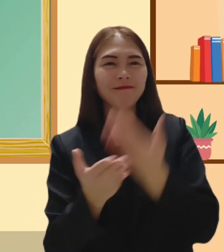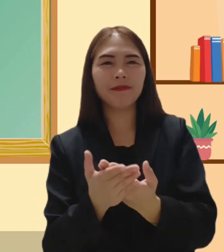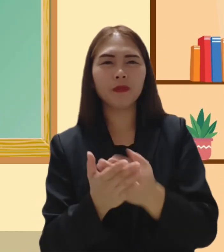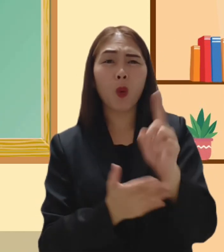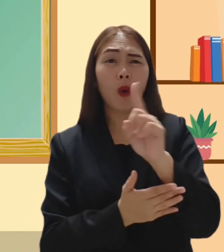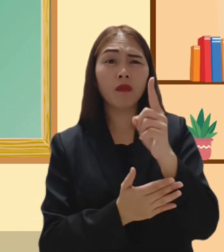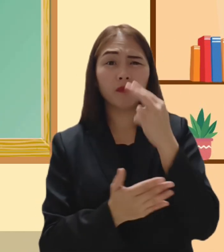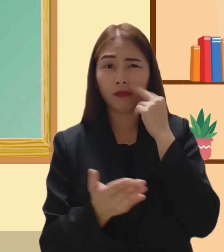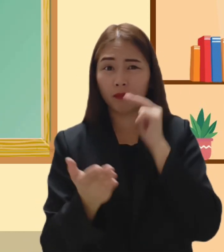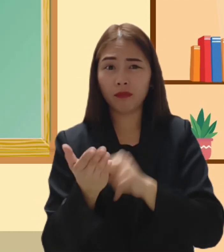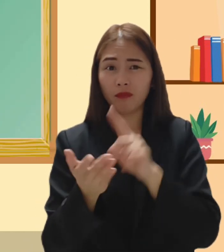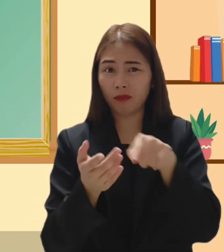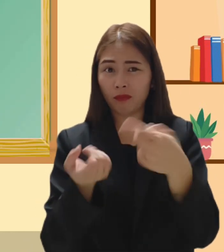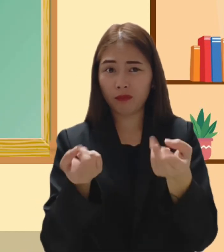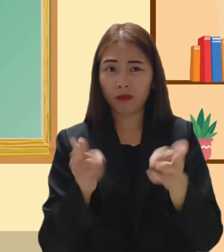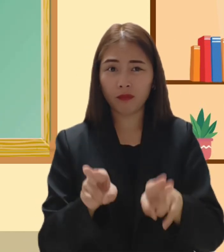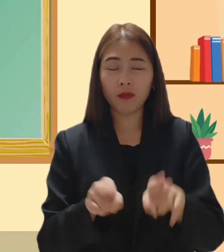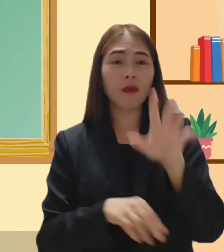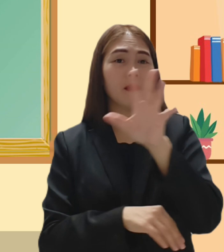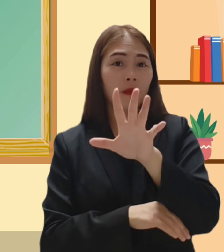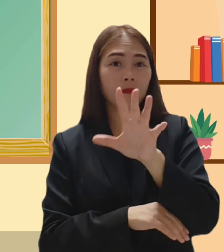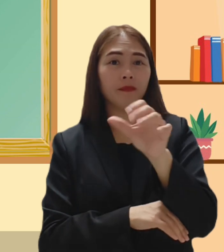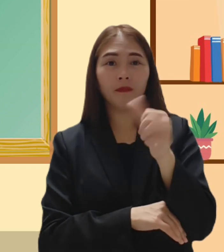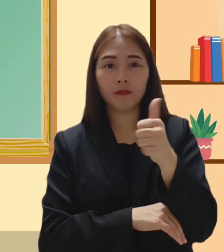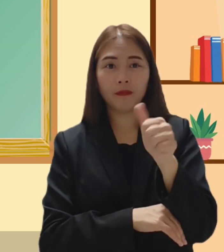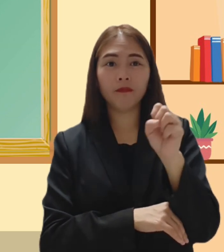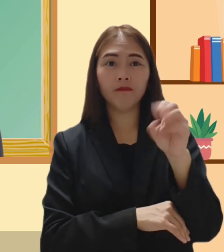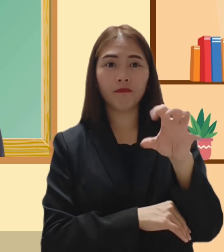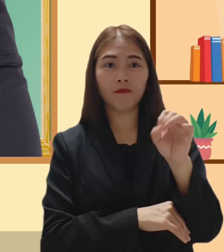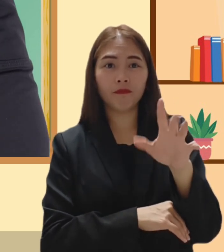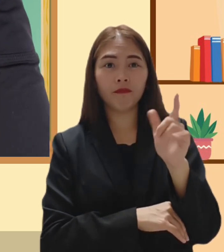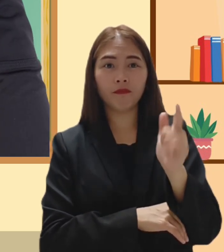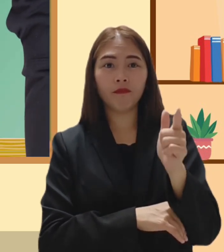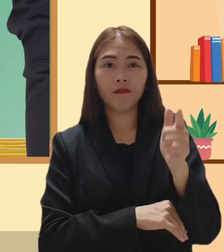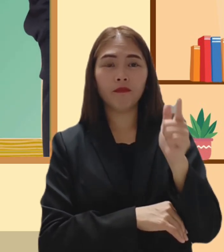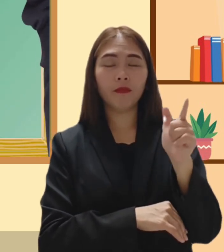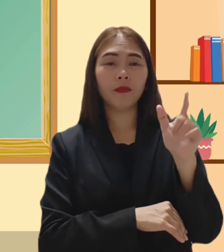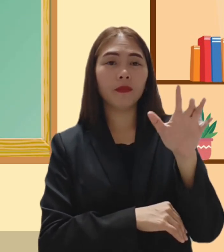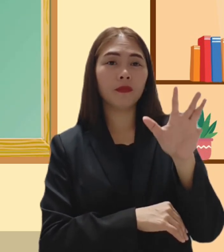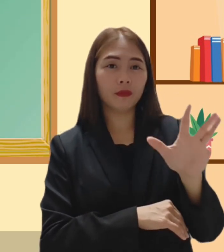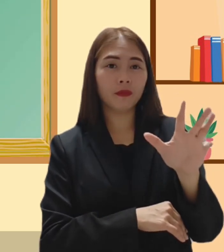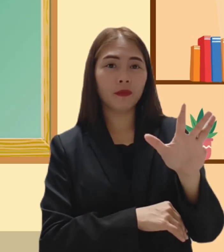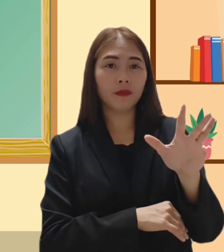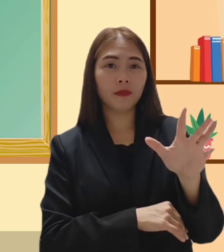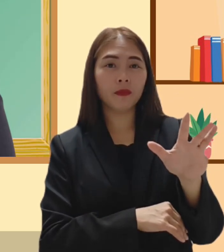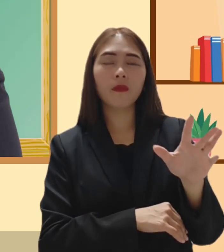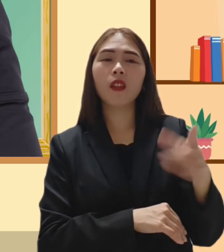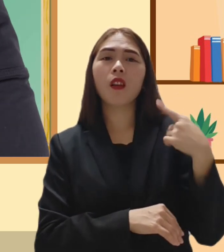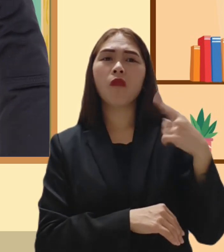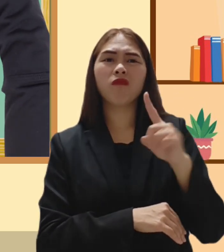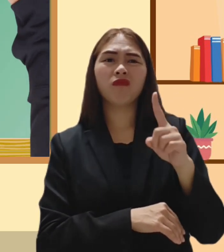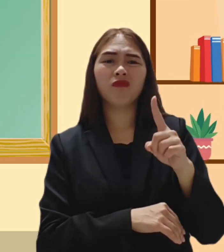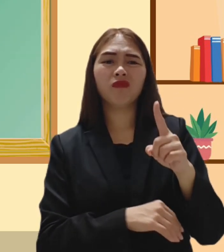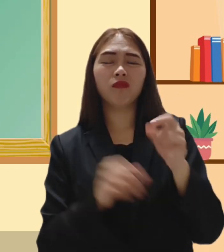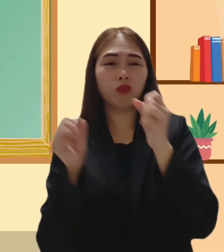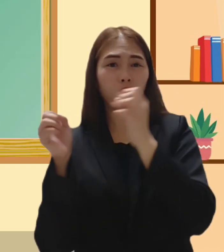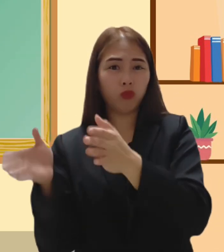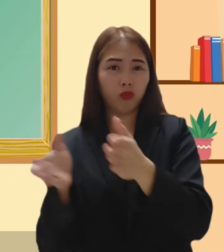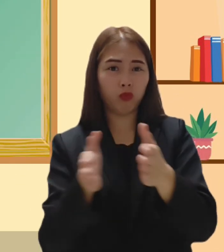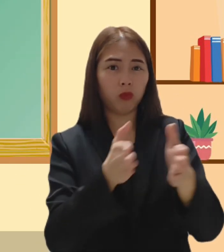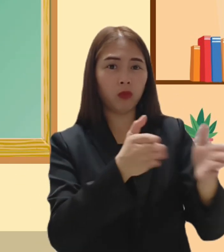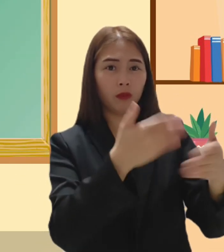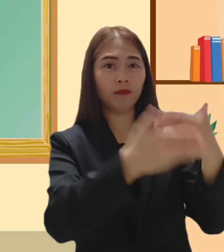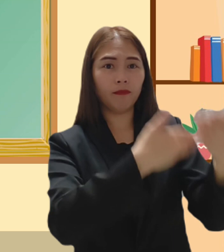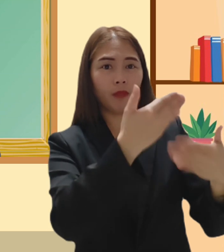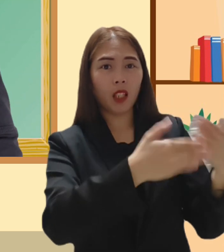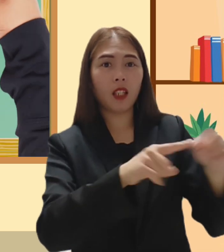Good guesses! Notice what's happening here. The numbers 5, 10, 15, 20, 25 form a sequence